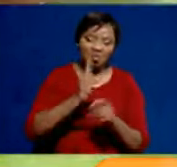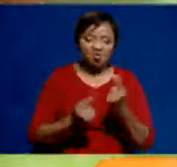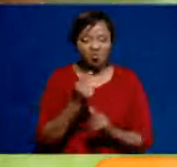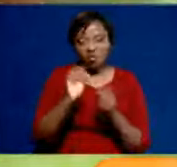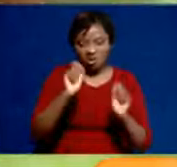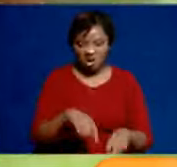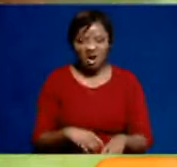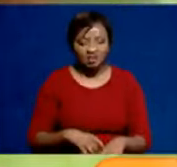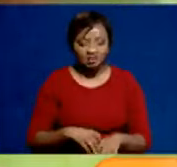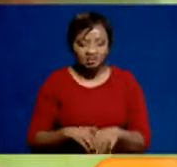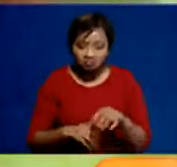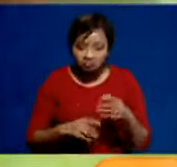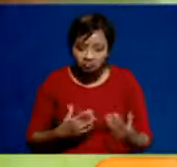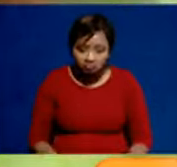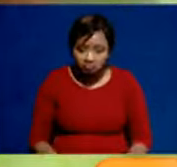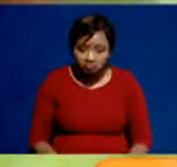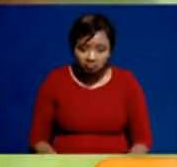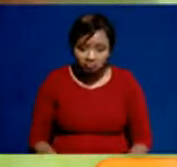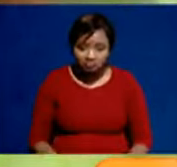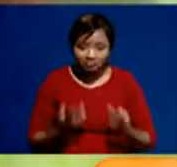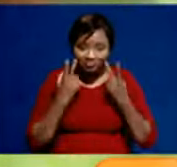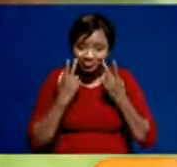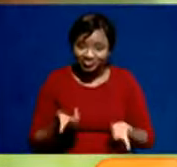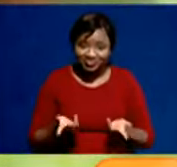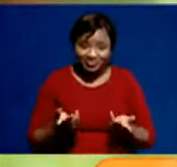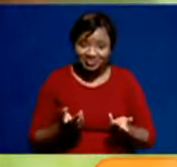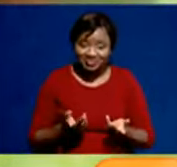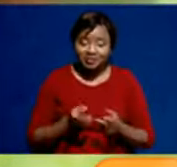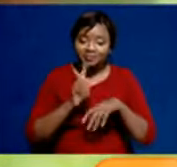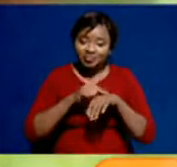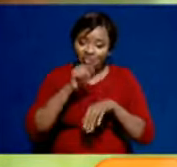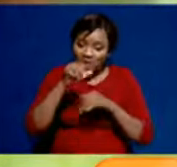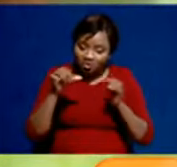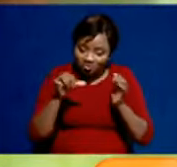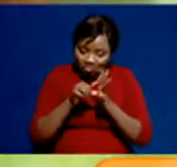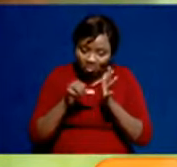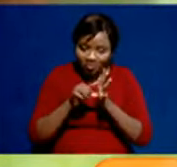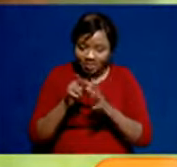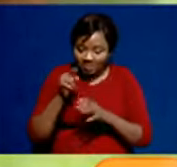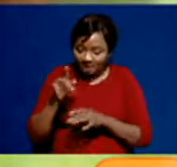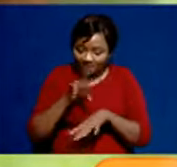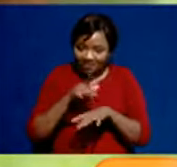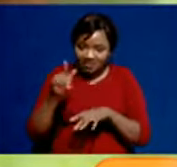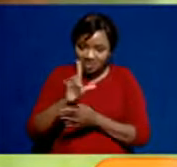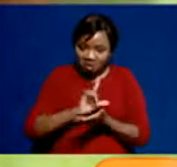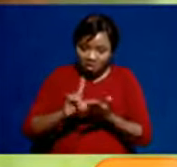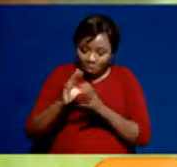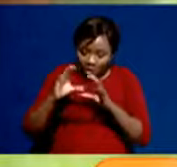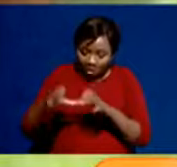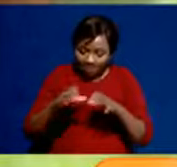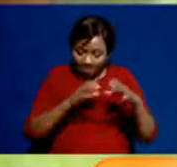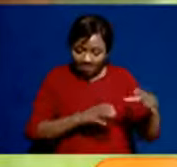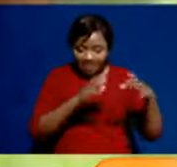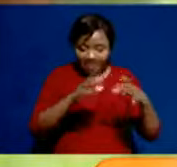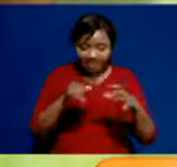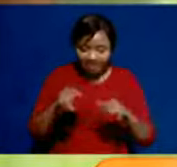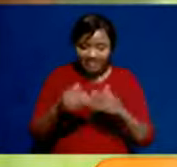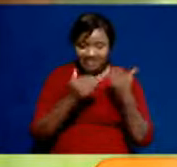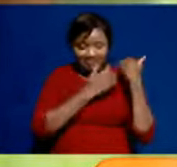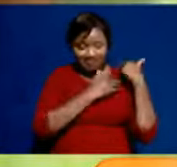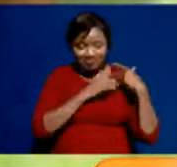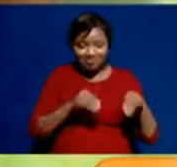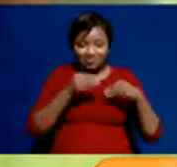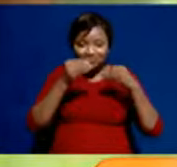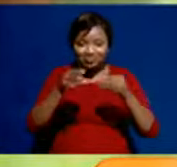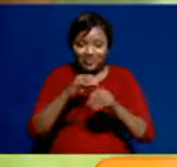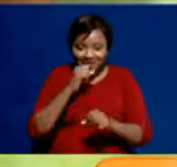interfere with local companies that are supposed to provide employment, mm-hmm. because you have decided to sabotage them